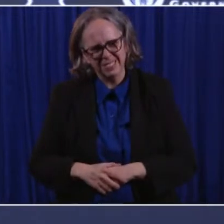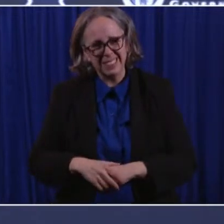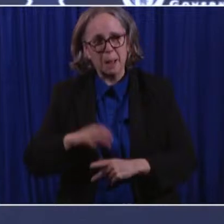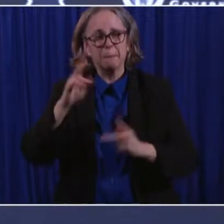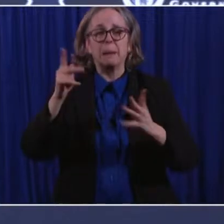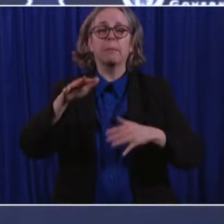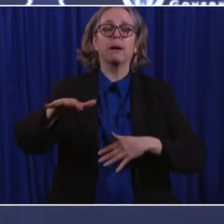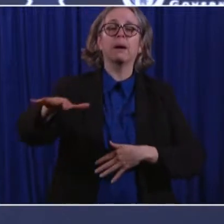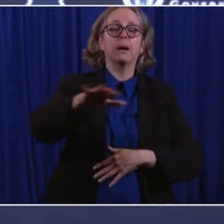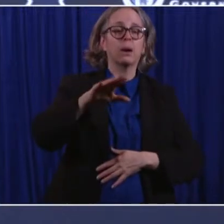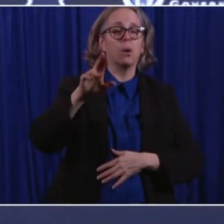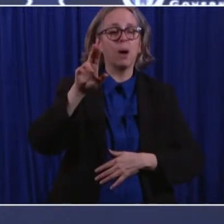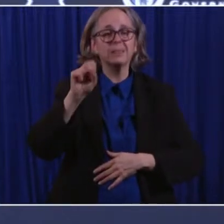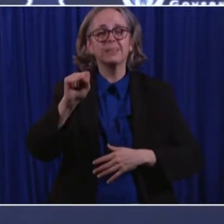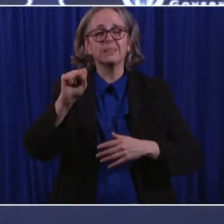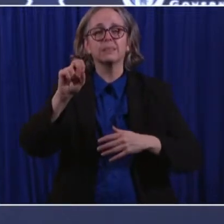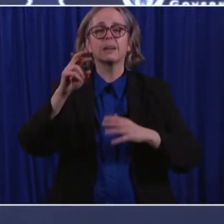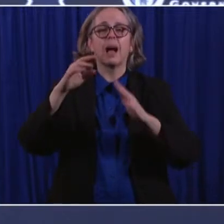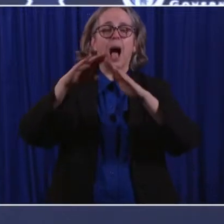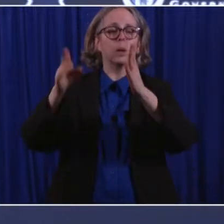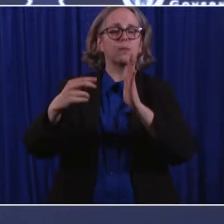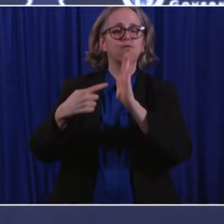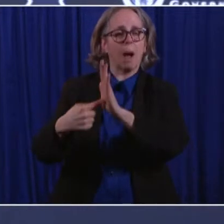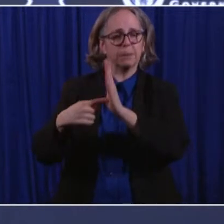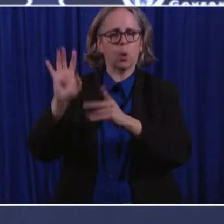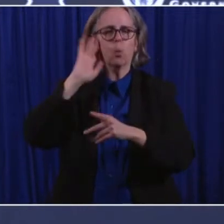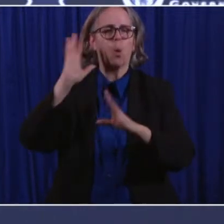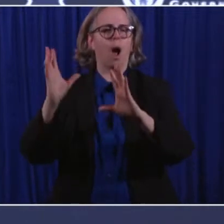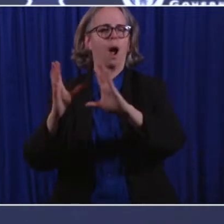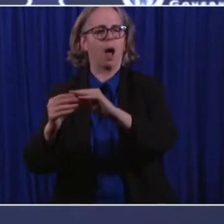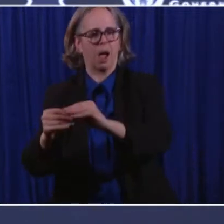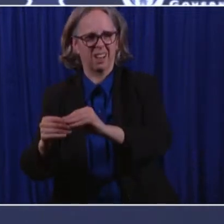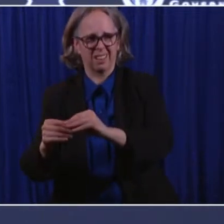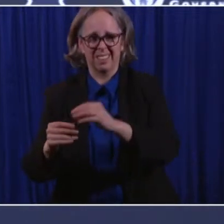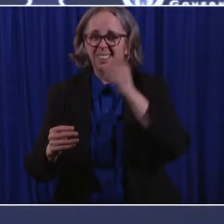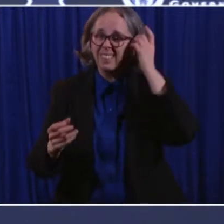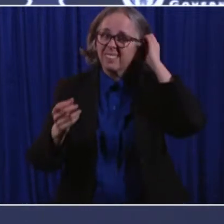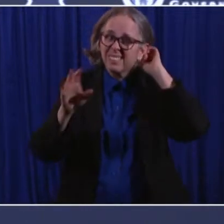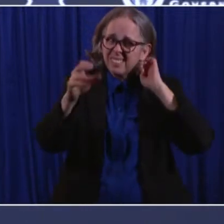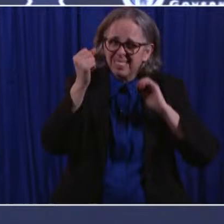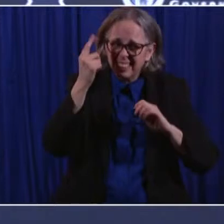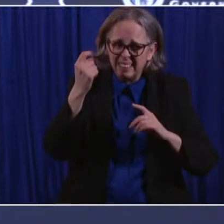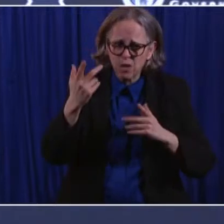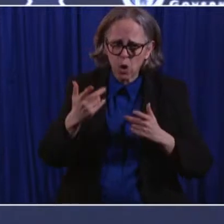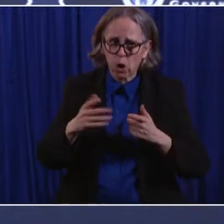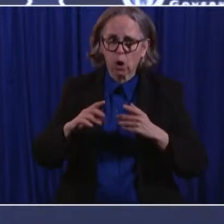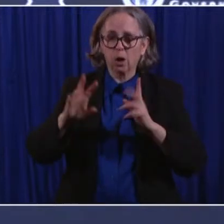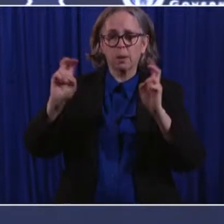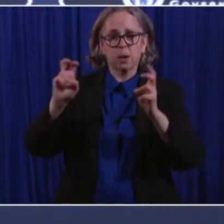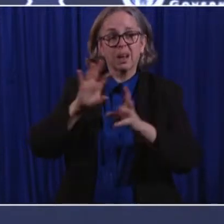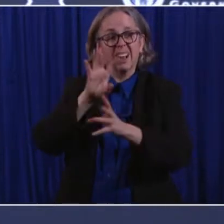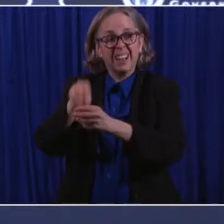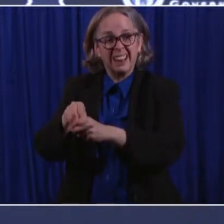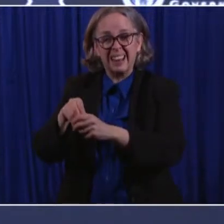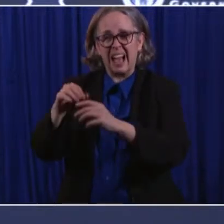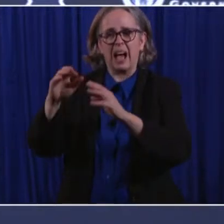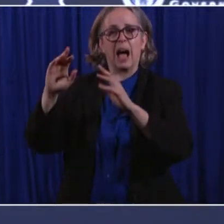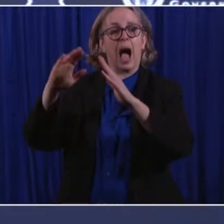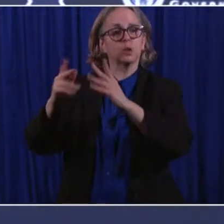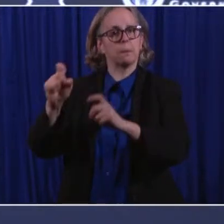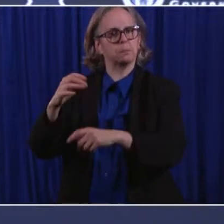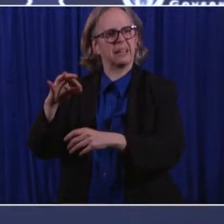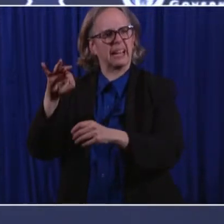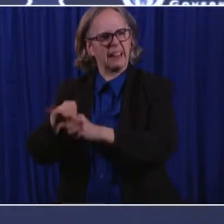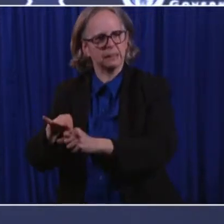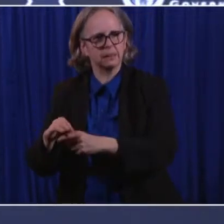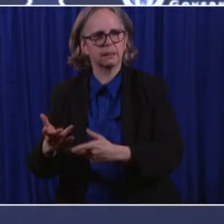say, you have to get elected to go to the House. You can be appointed to the Senate, but you have to get elected to the House.